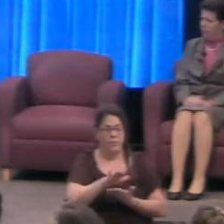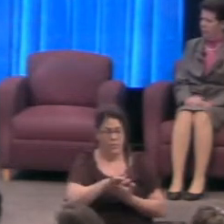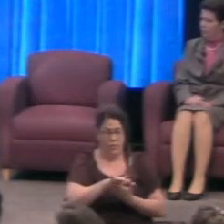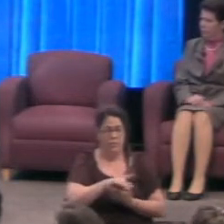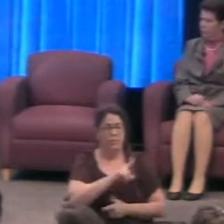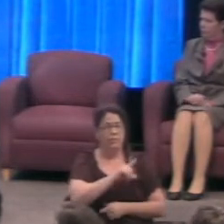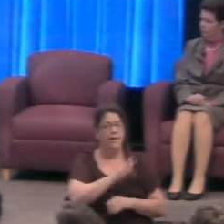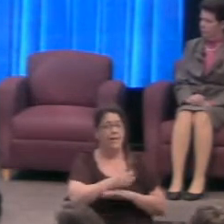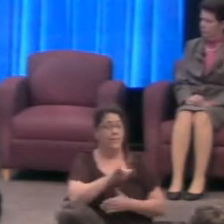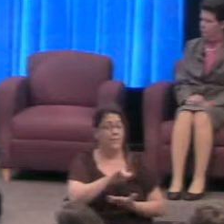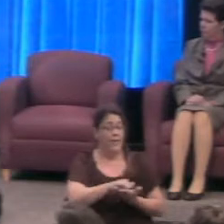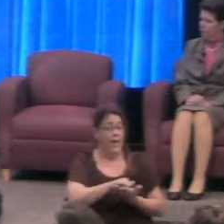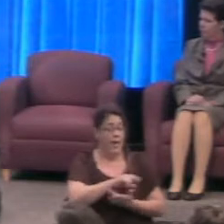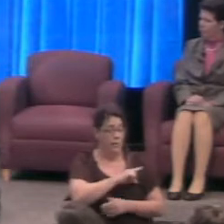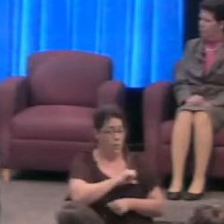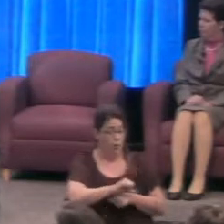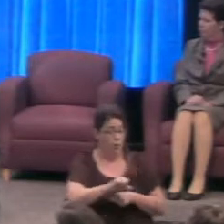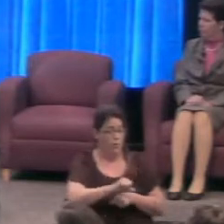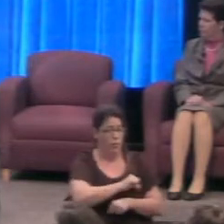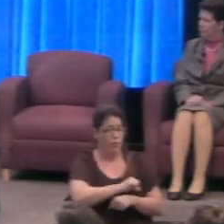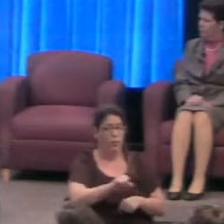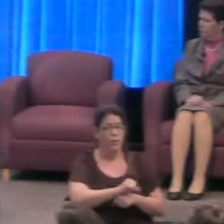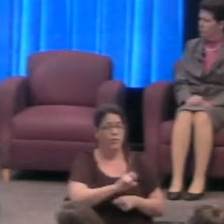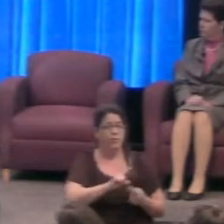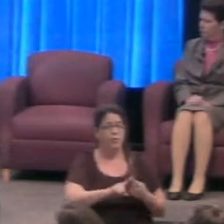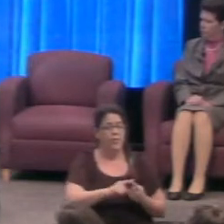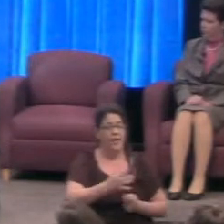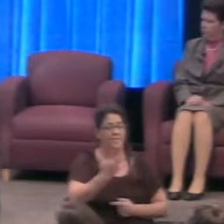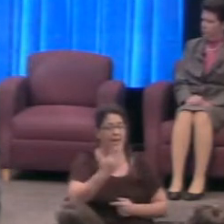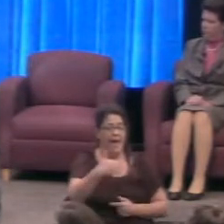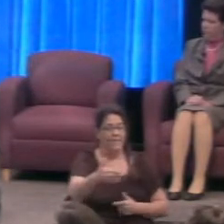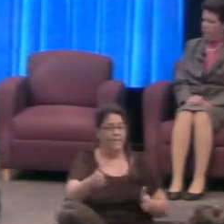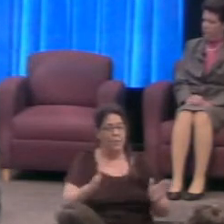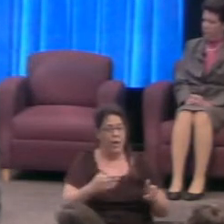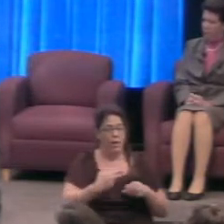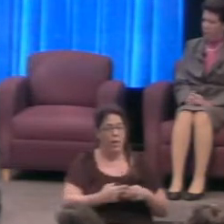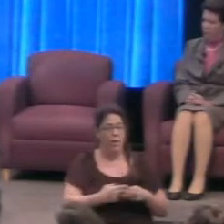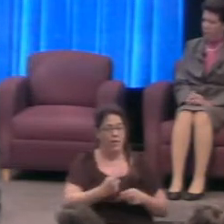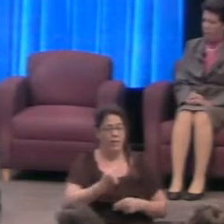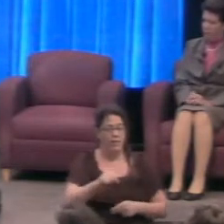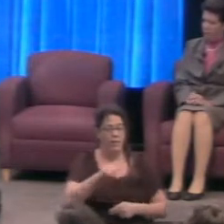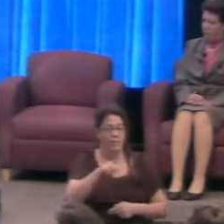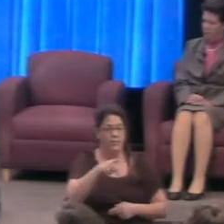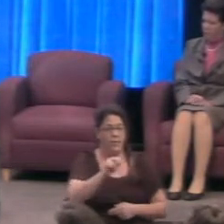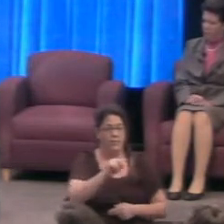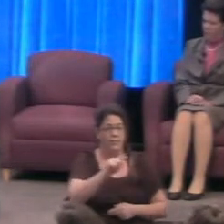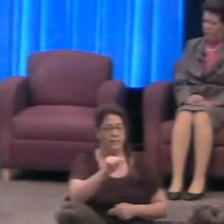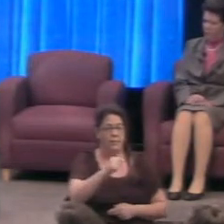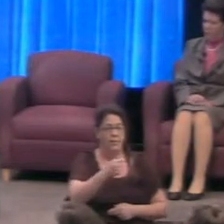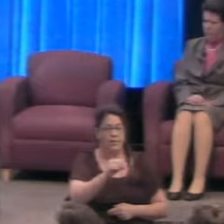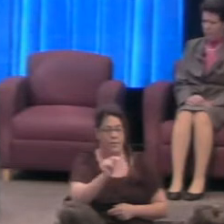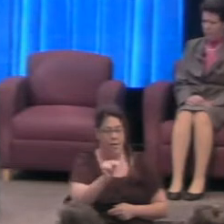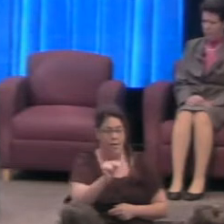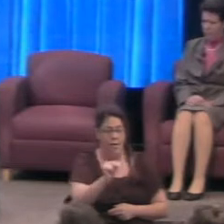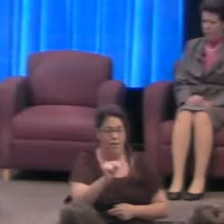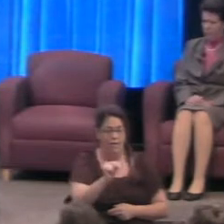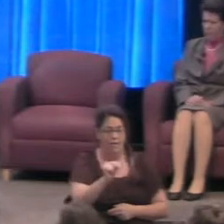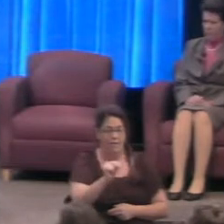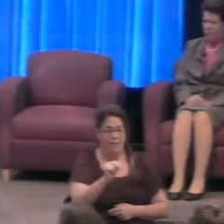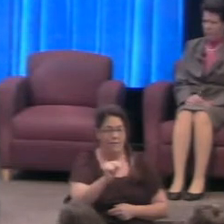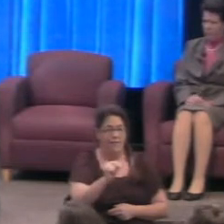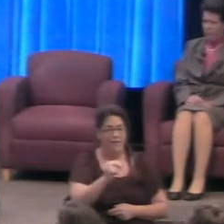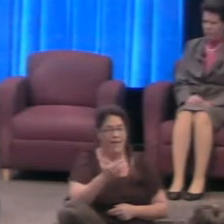After that, Janet got assigned to the five-sided building, which we affectionately call the Pentagon, where she